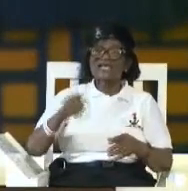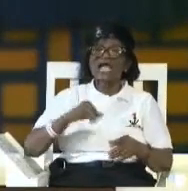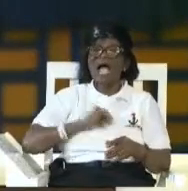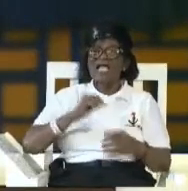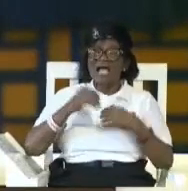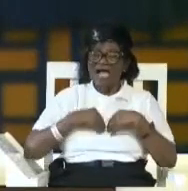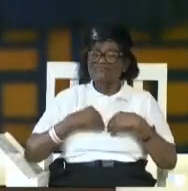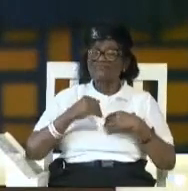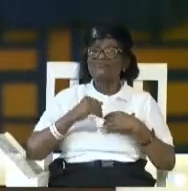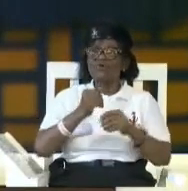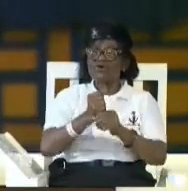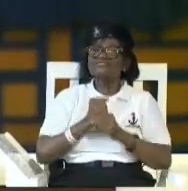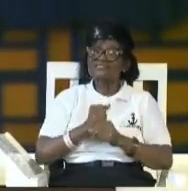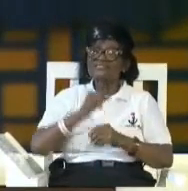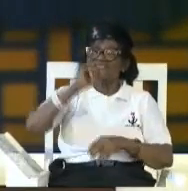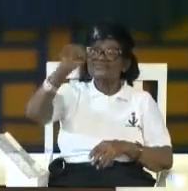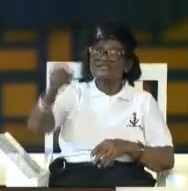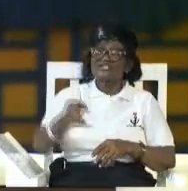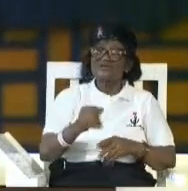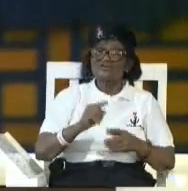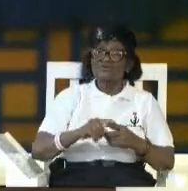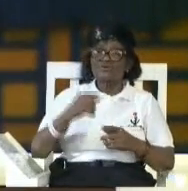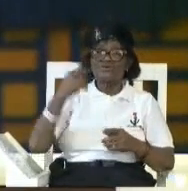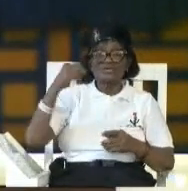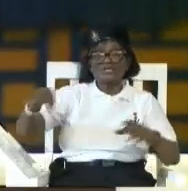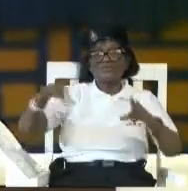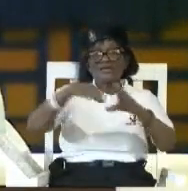to the wedding of the Lamb of God."